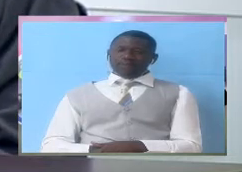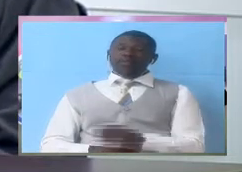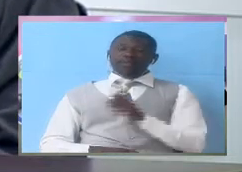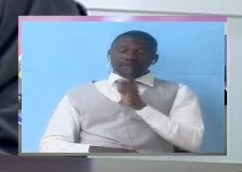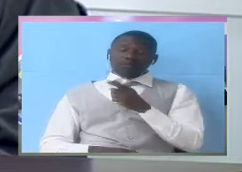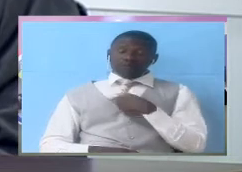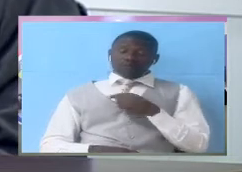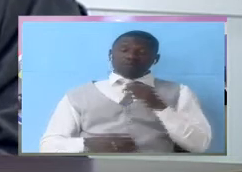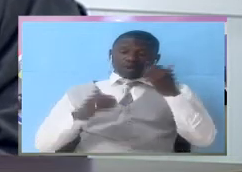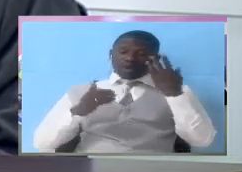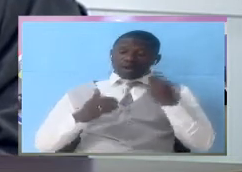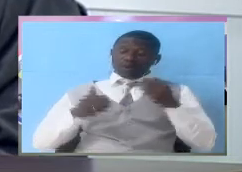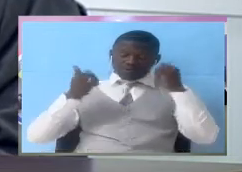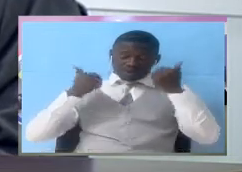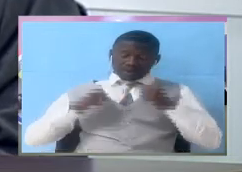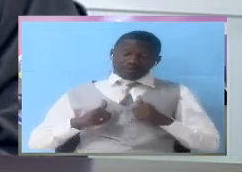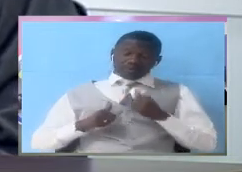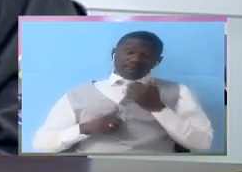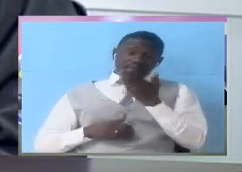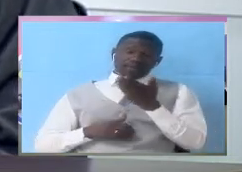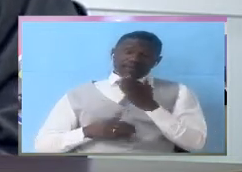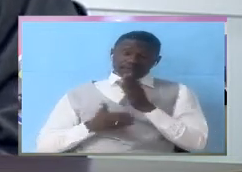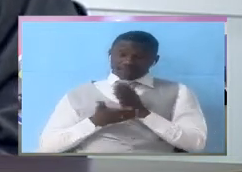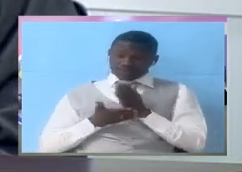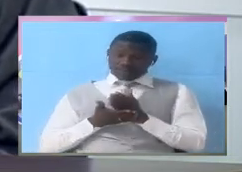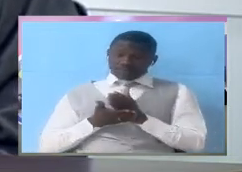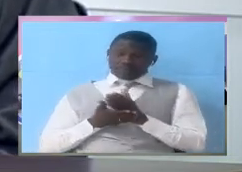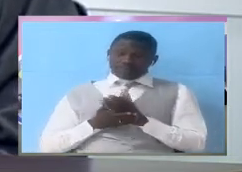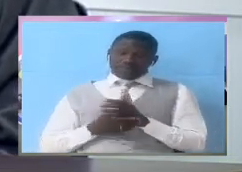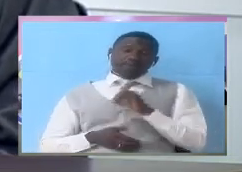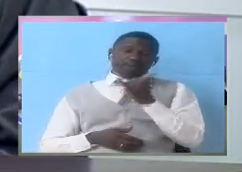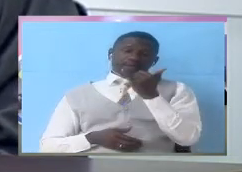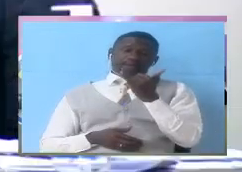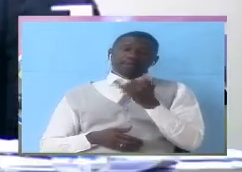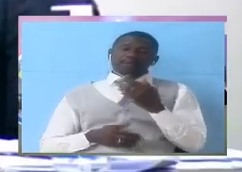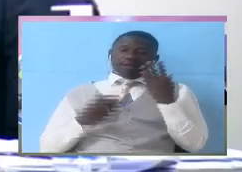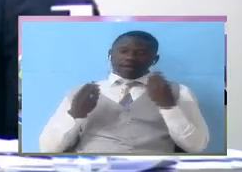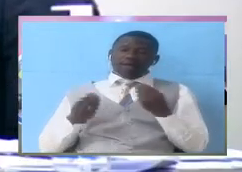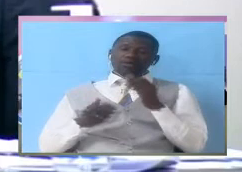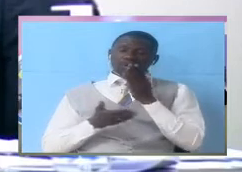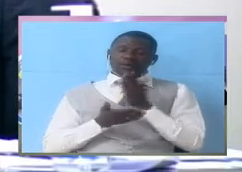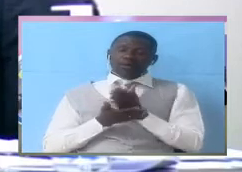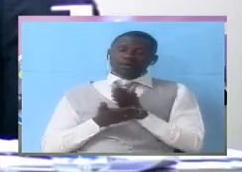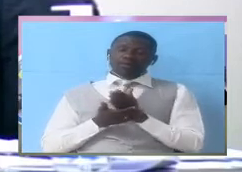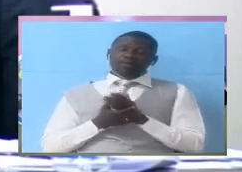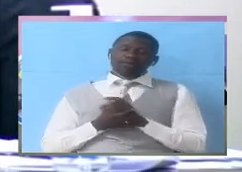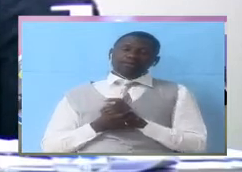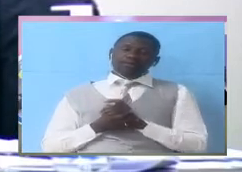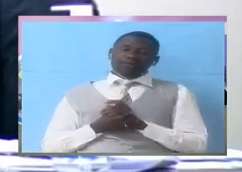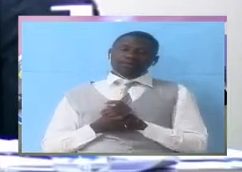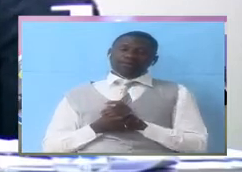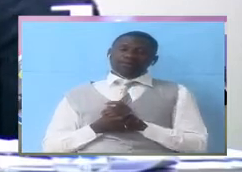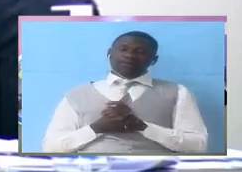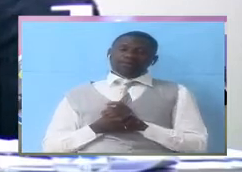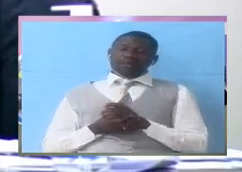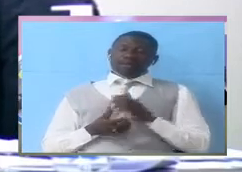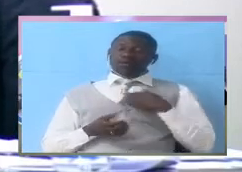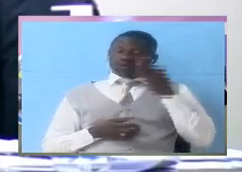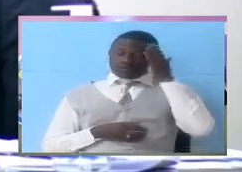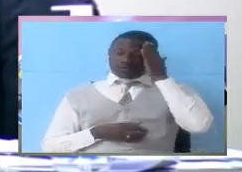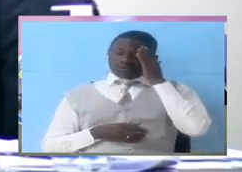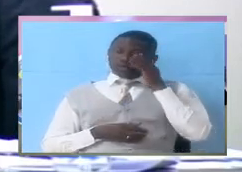it? Non la démé won ndax did? That was the case, yes. Ba non la démé won. And therefore you knew that those reports you were submitting